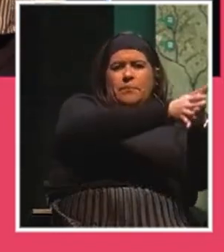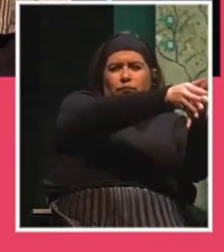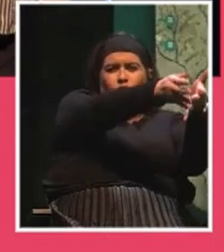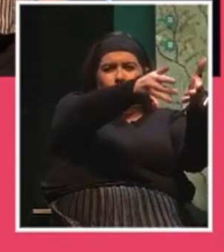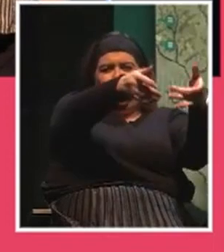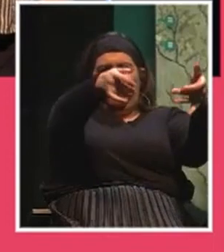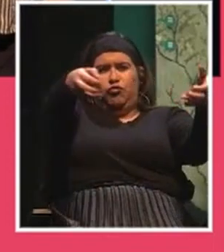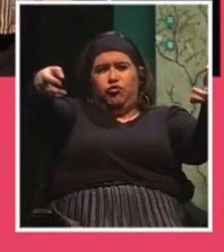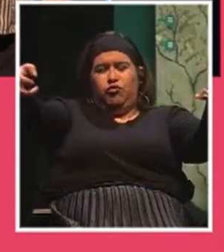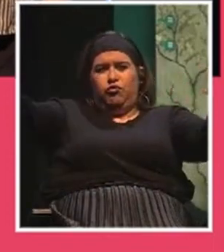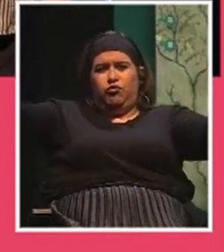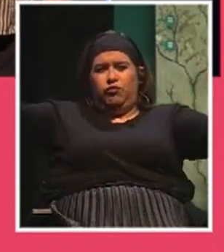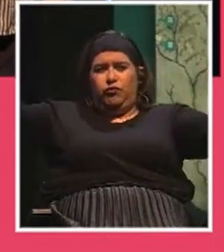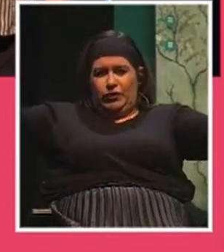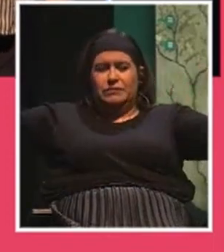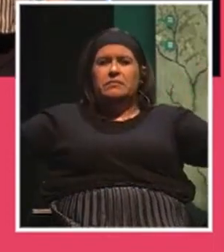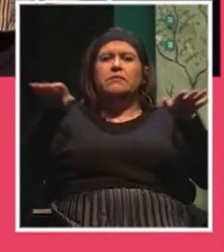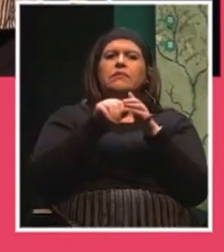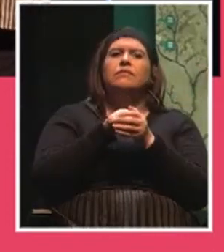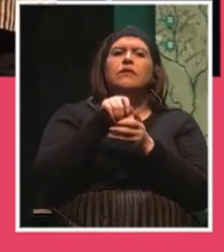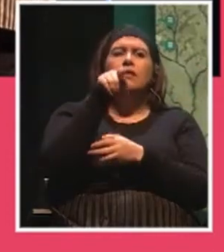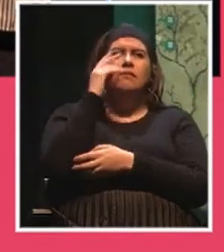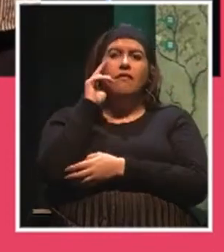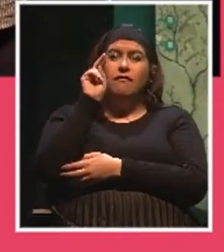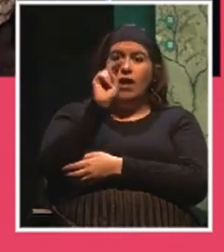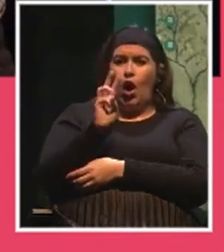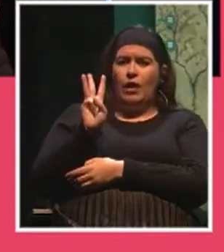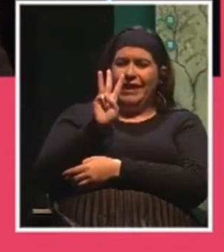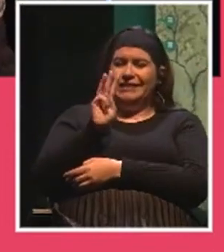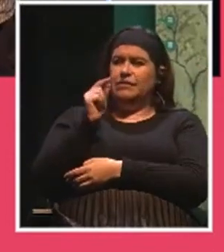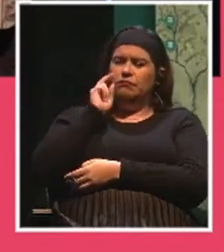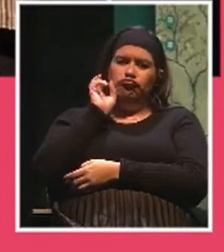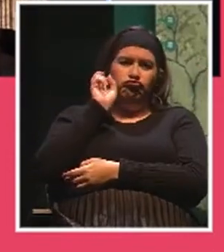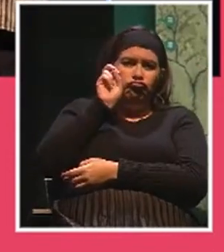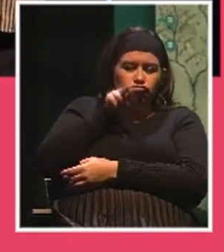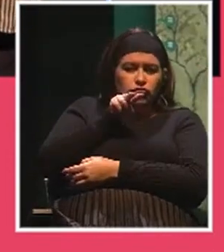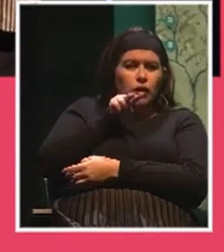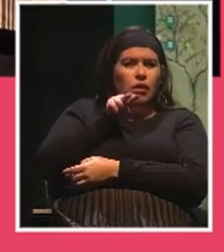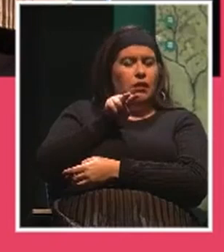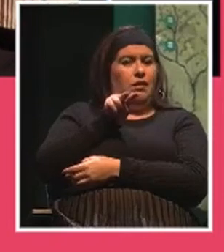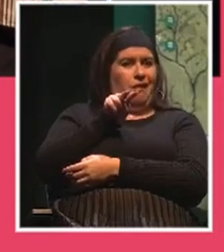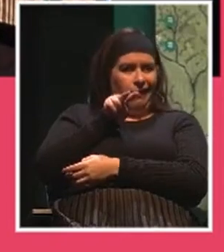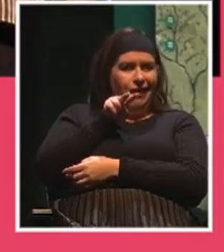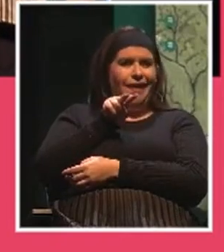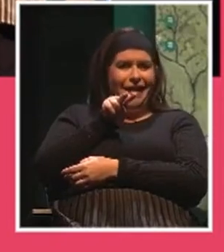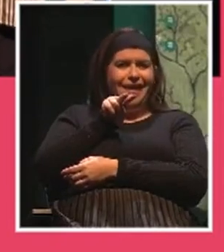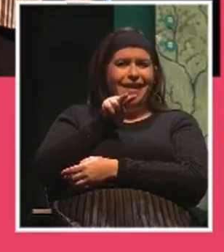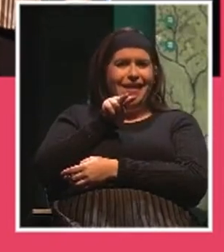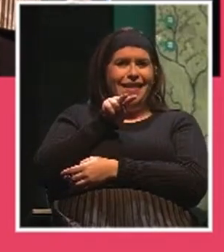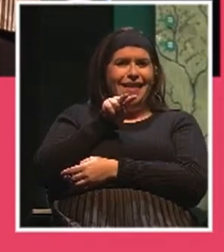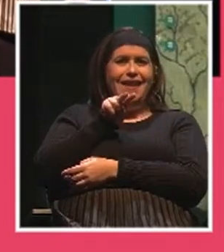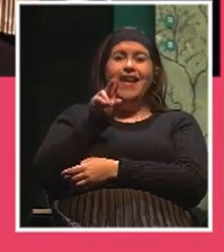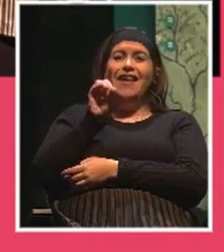Weiss, Caroline Strauss all looked at the map. And this was the coolest thing. David Benioff kind of